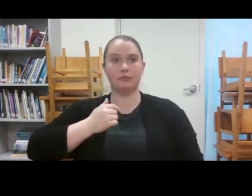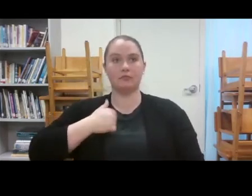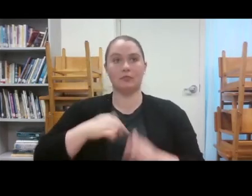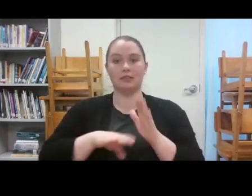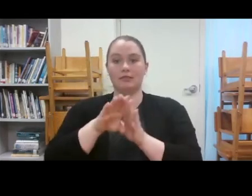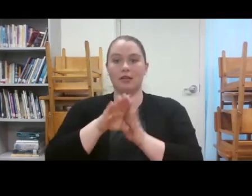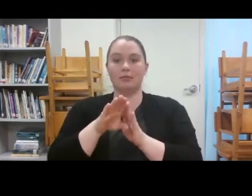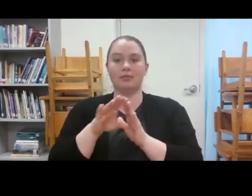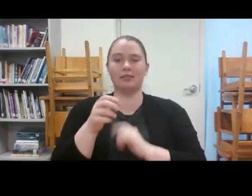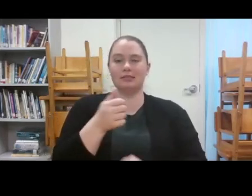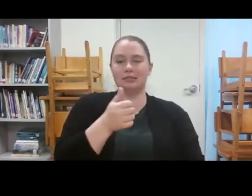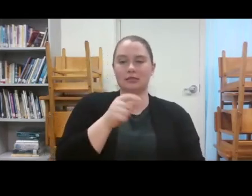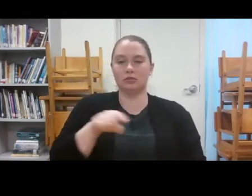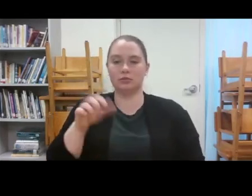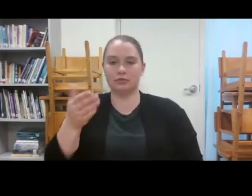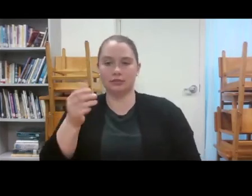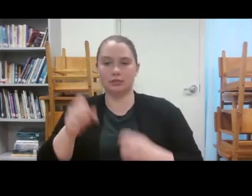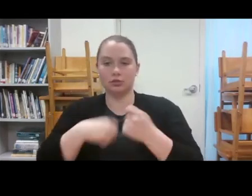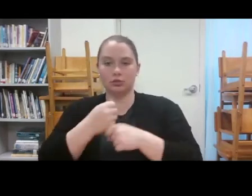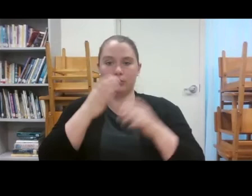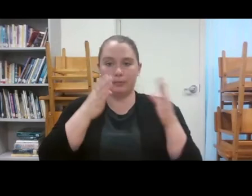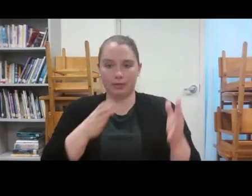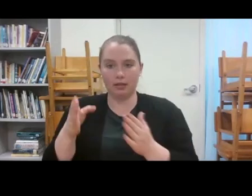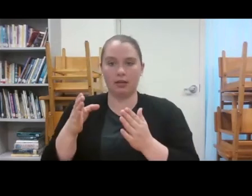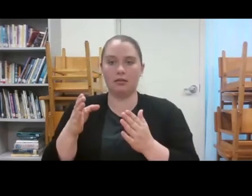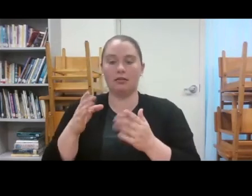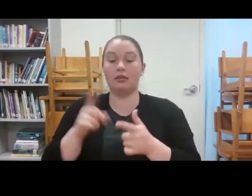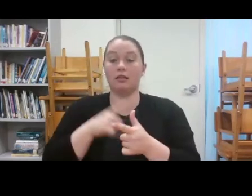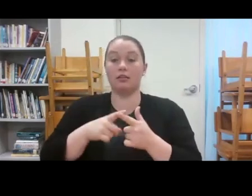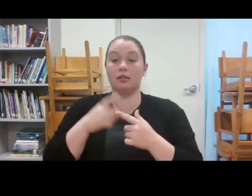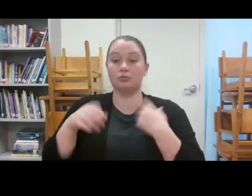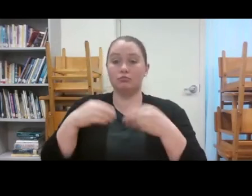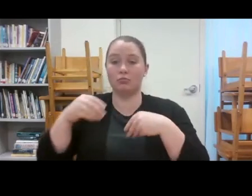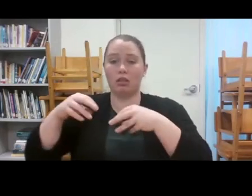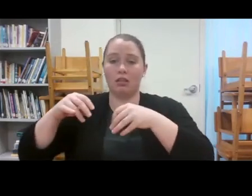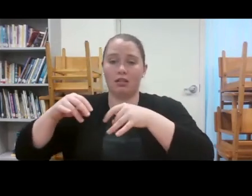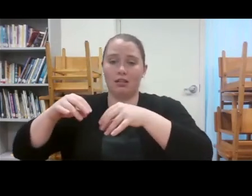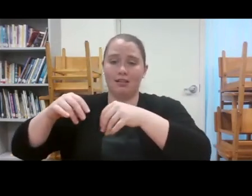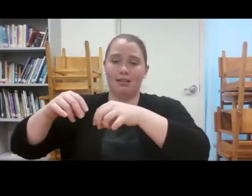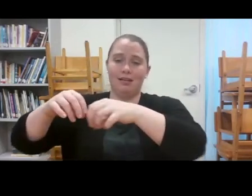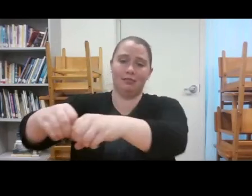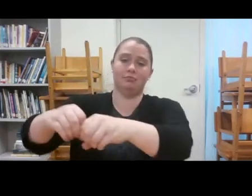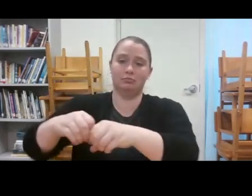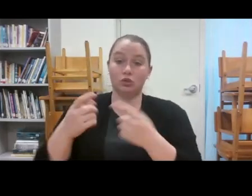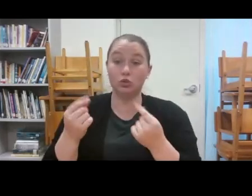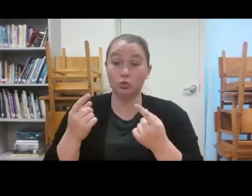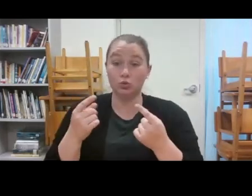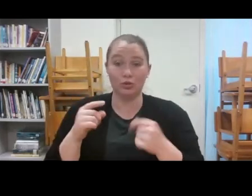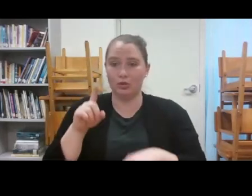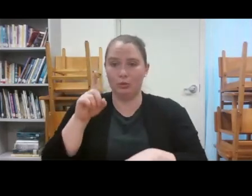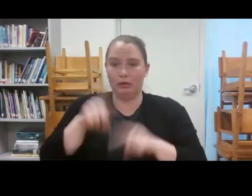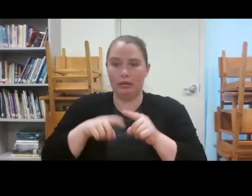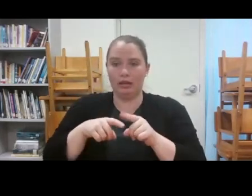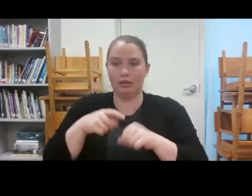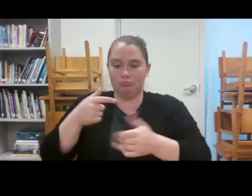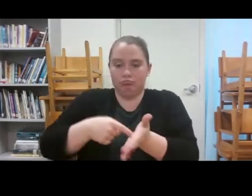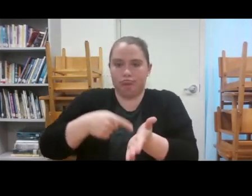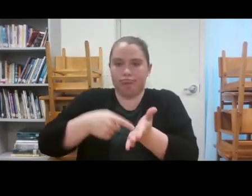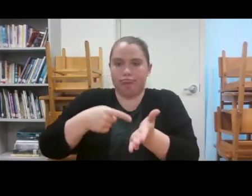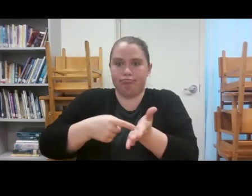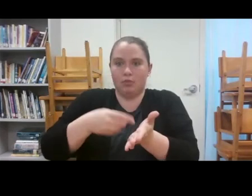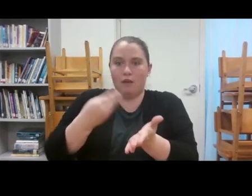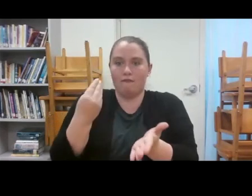a 10 to 15 year plan, and you roll it out in pieces because you can't afford to do it all at once anyway. This